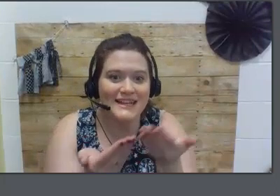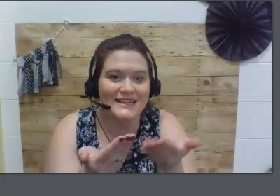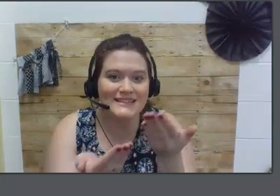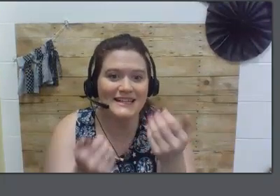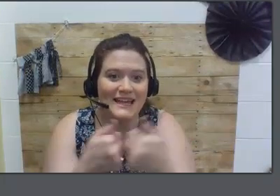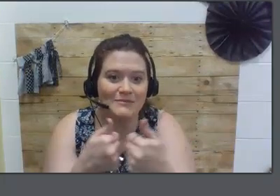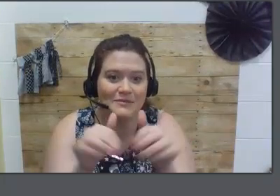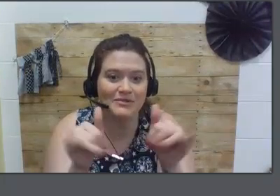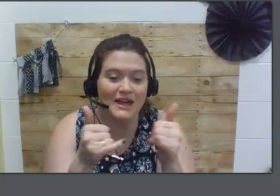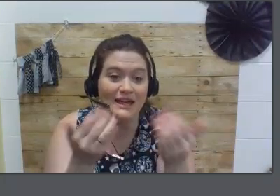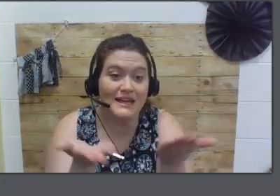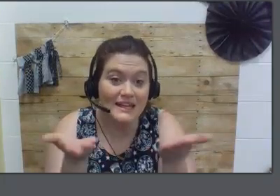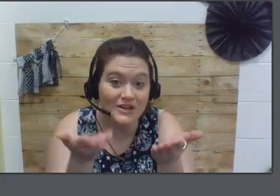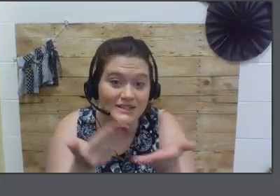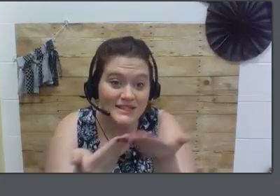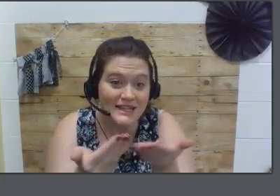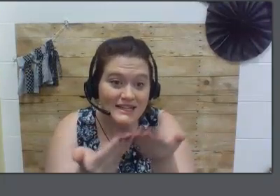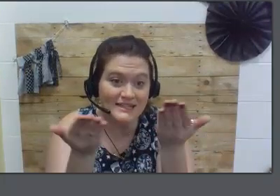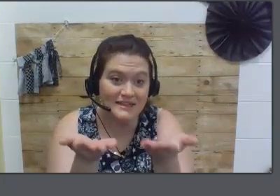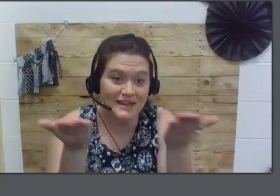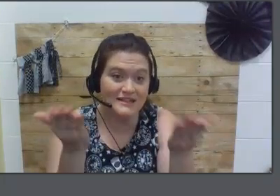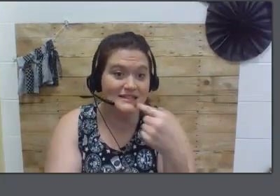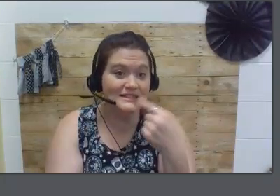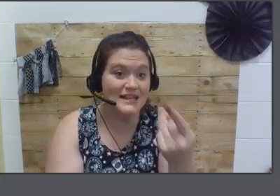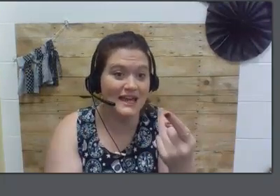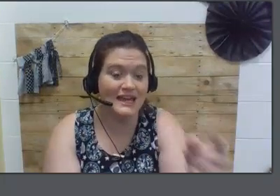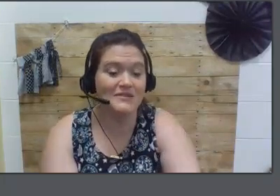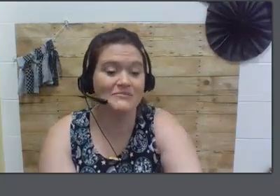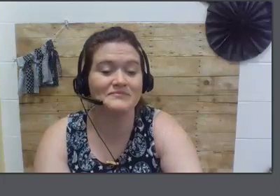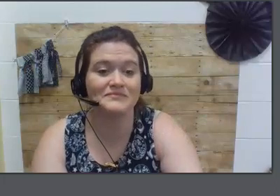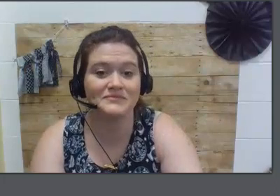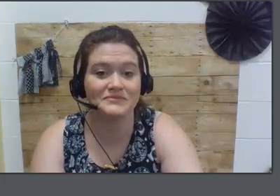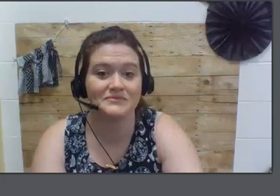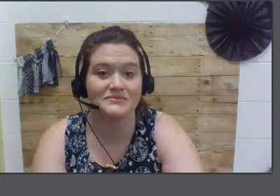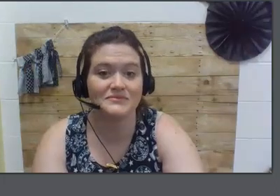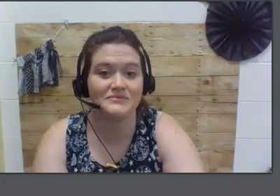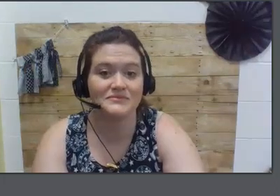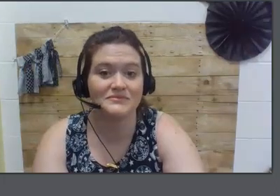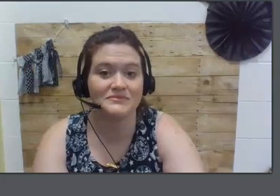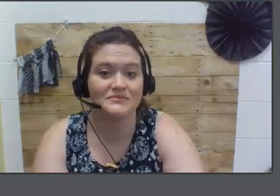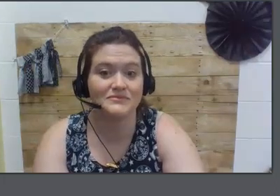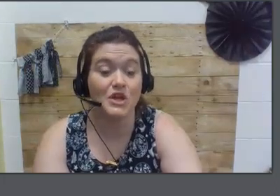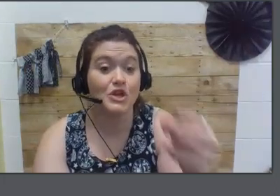Here's an easy game to play. Here's an easy thing to say.